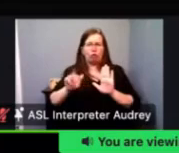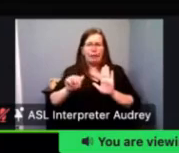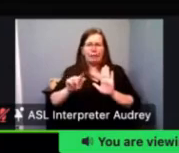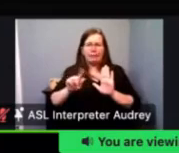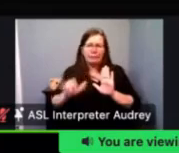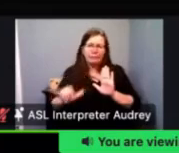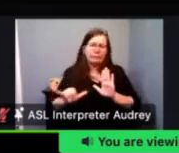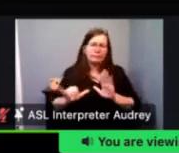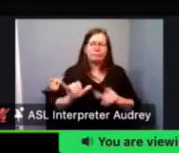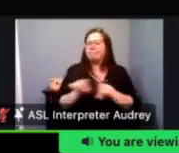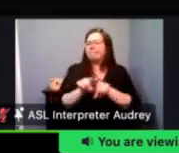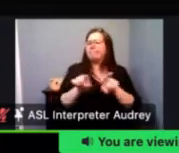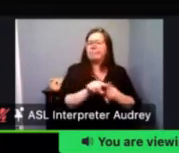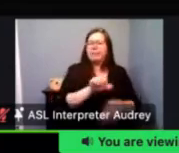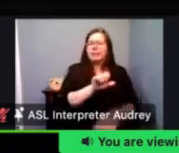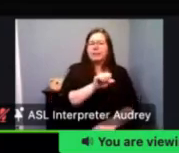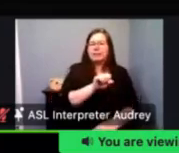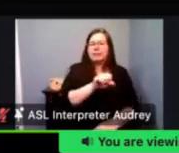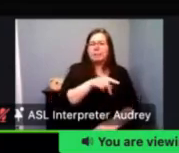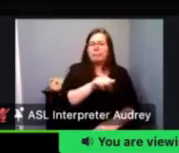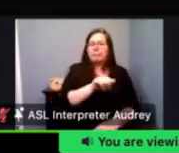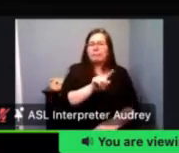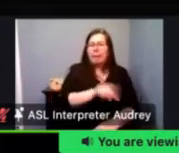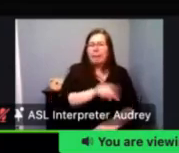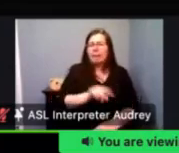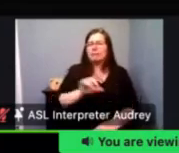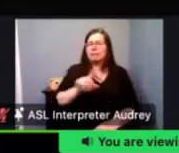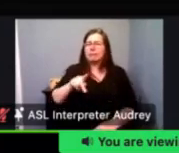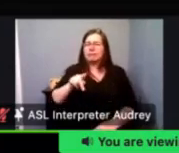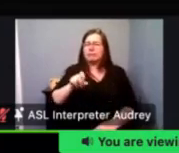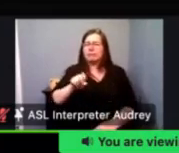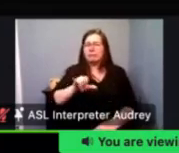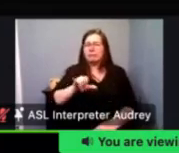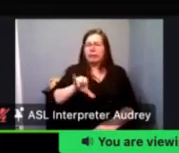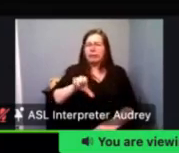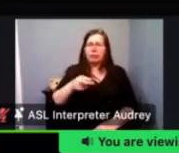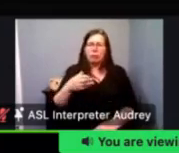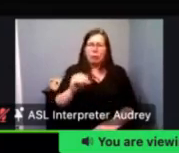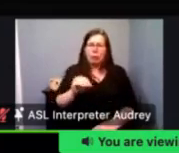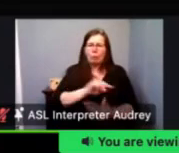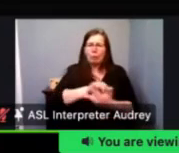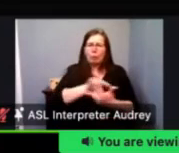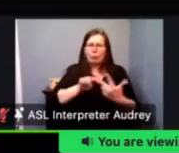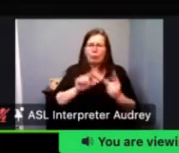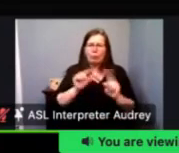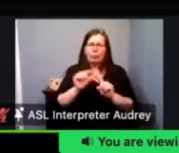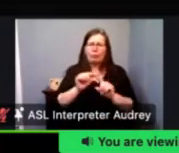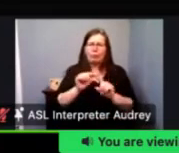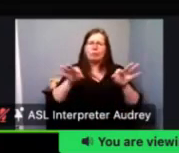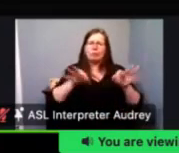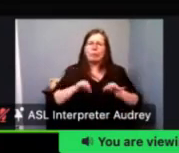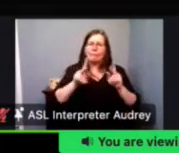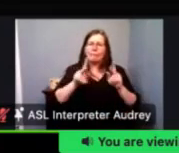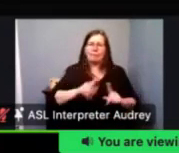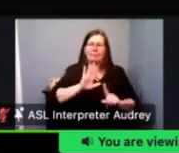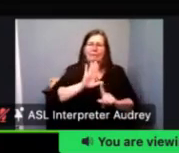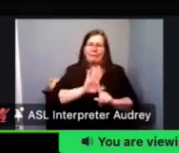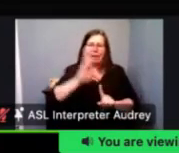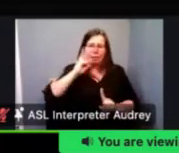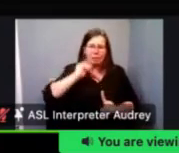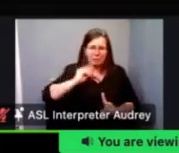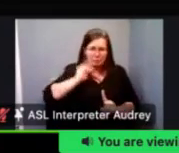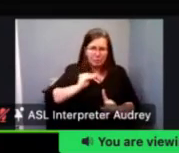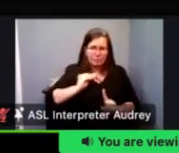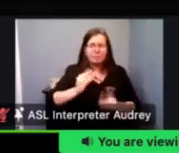word spaz, has been used to describe someone's experience and probably has